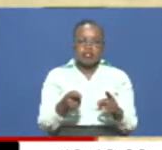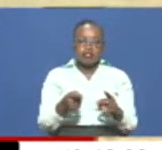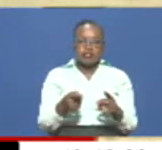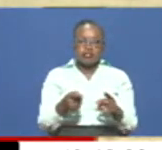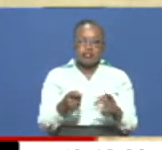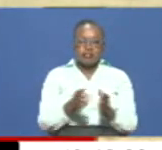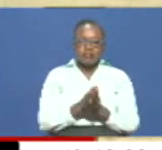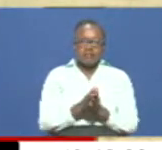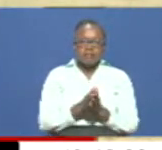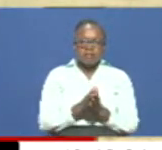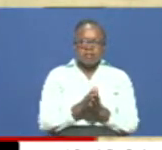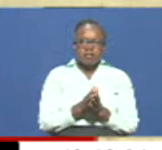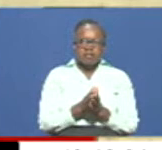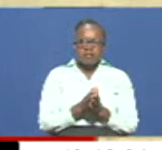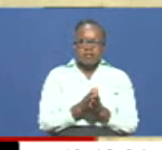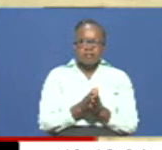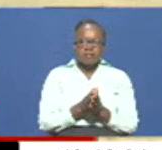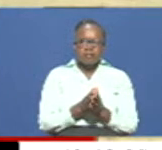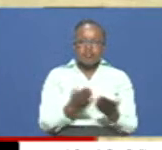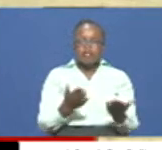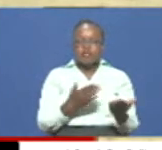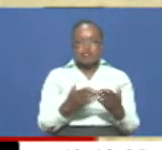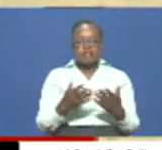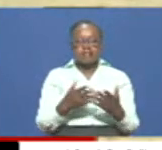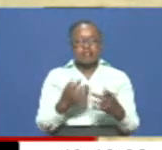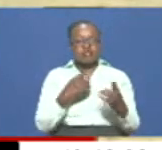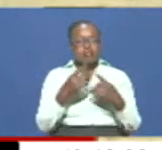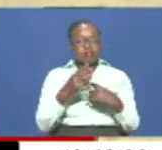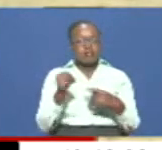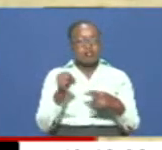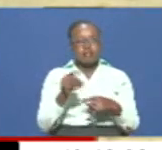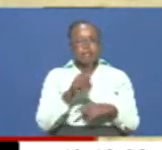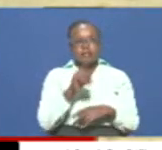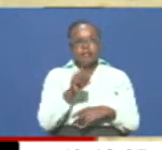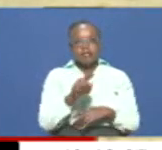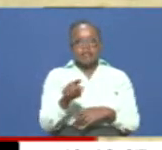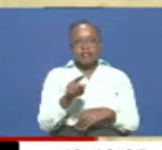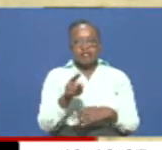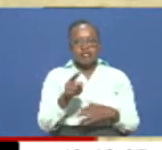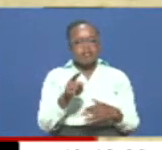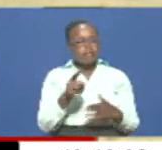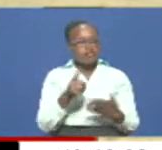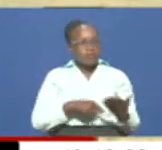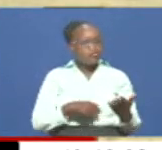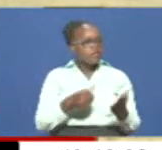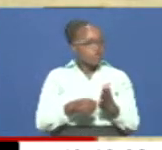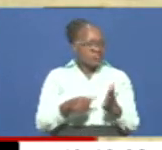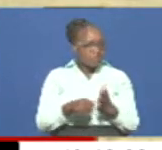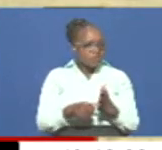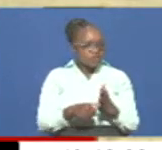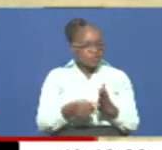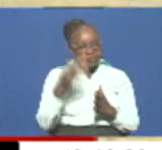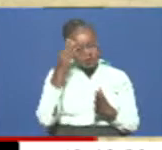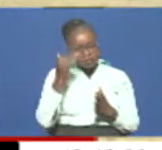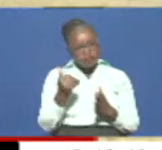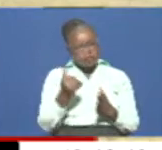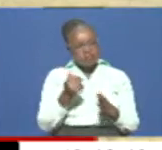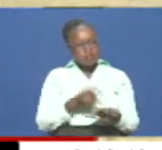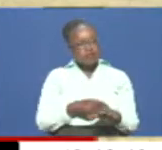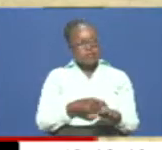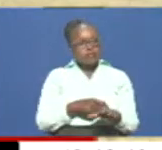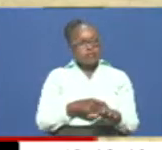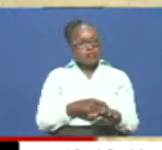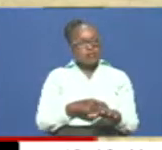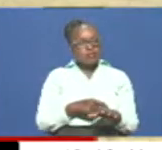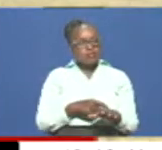federation, as executive, is to go to them and ask them what is ailing them. Because we immediately after